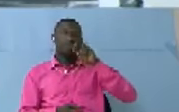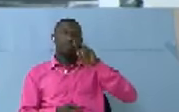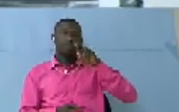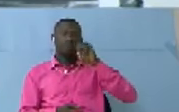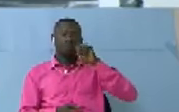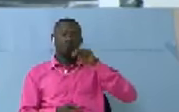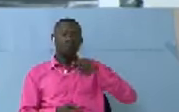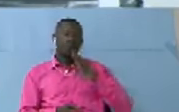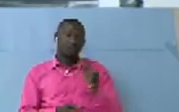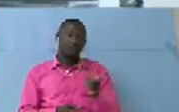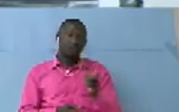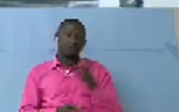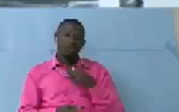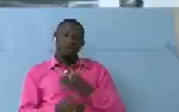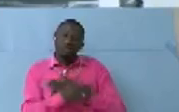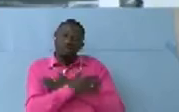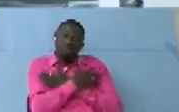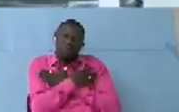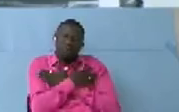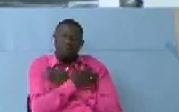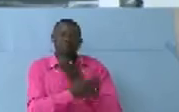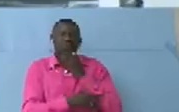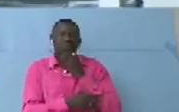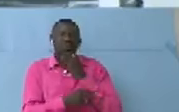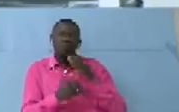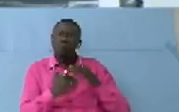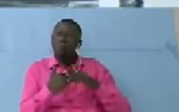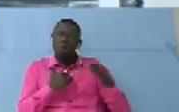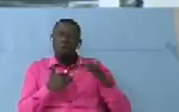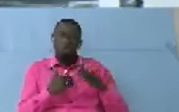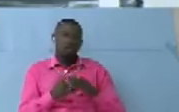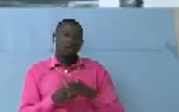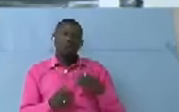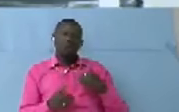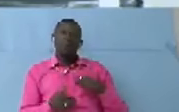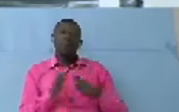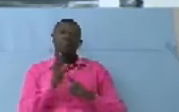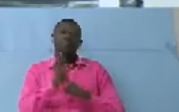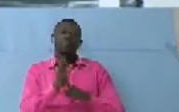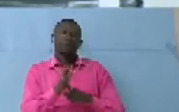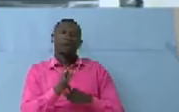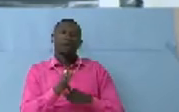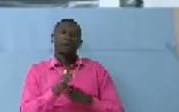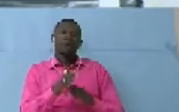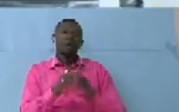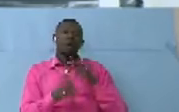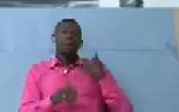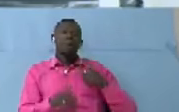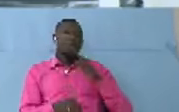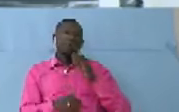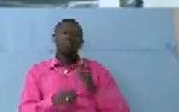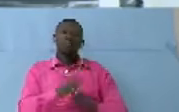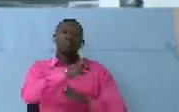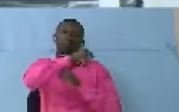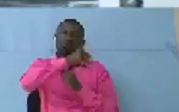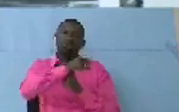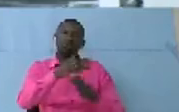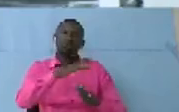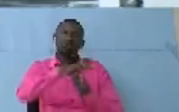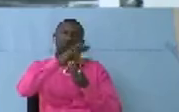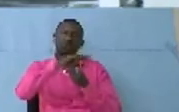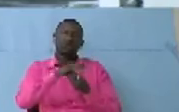that we love Usulun Dabo so much. Especially in the key sponsor of Mingalong Kakara Naflo Dimola, Umar Bite. Especially our chief sponsor,